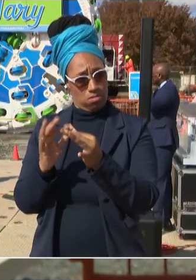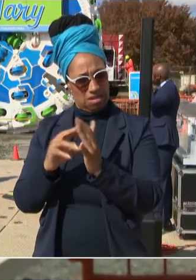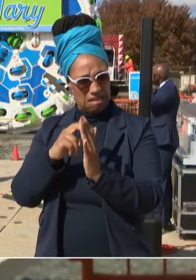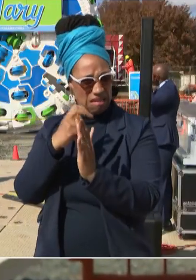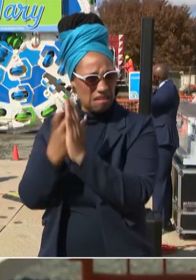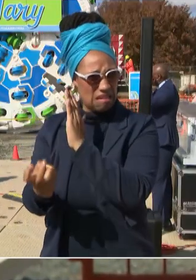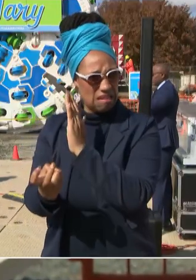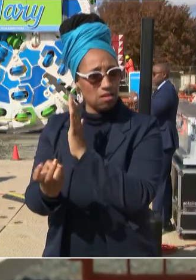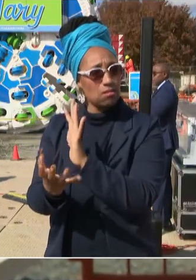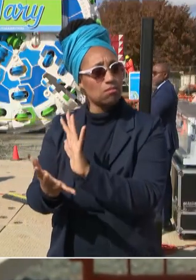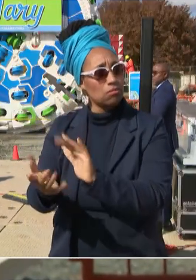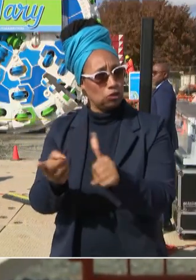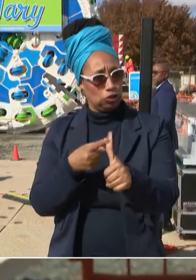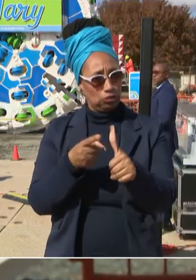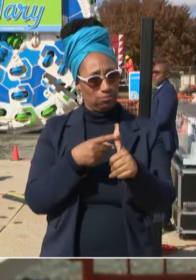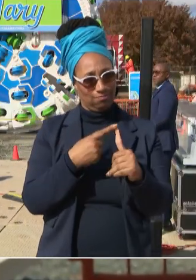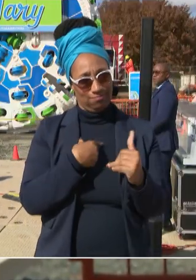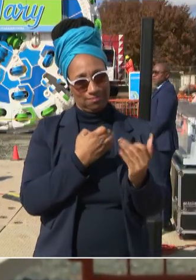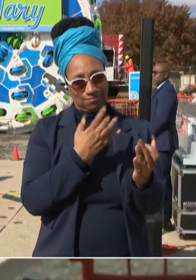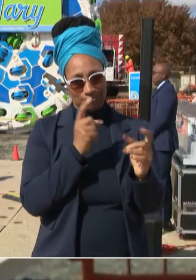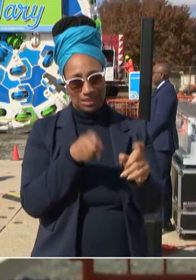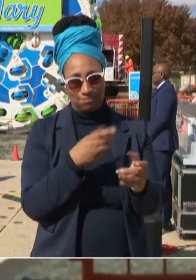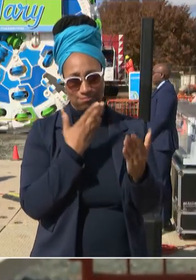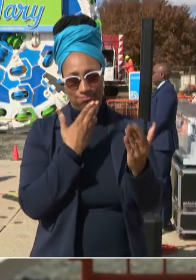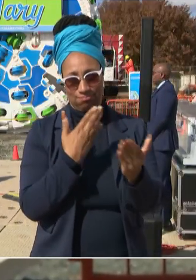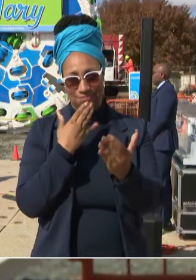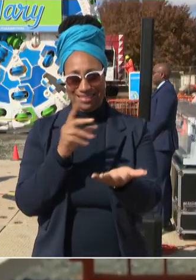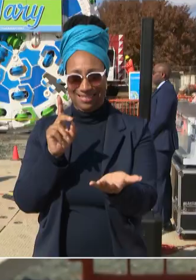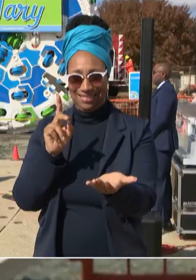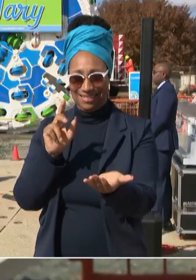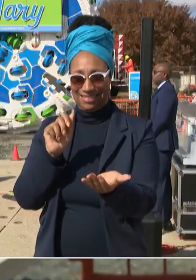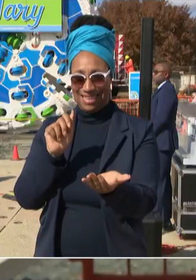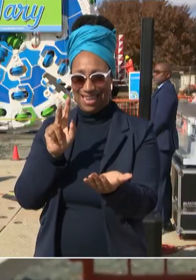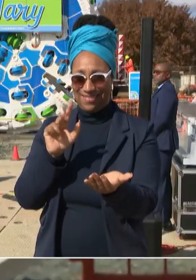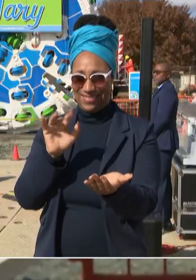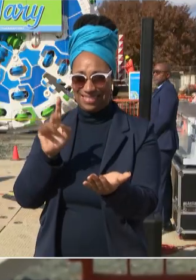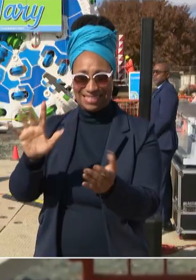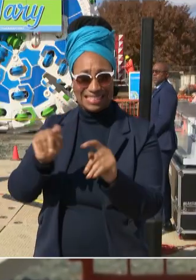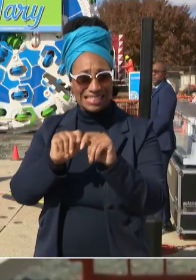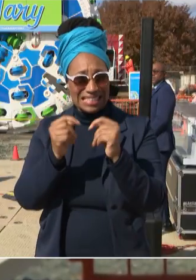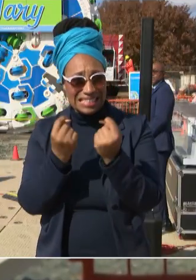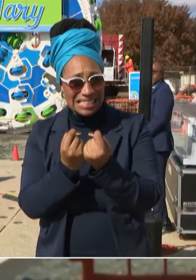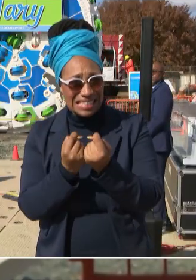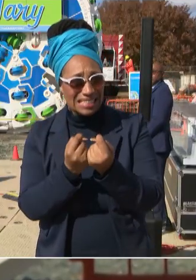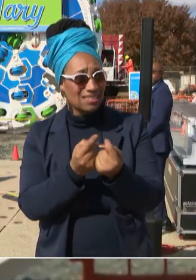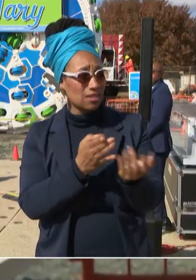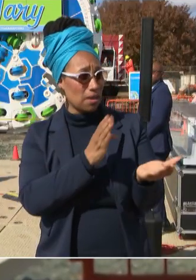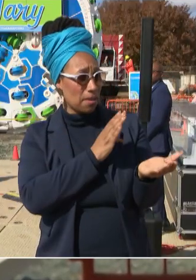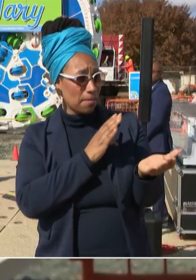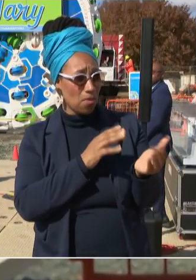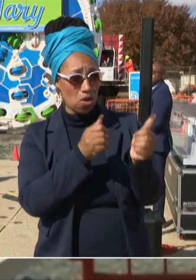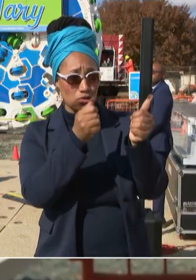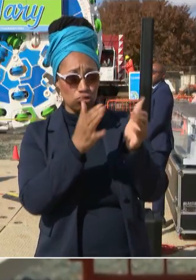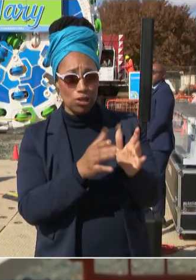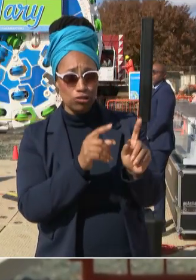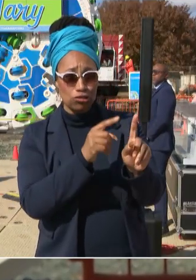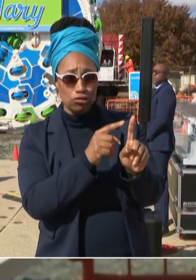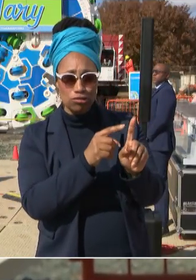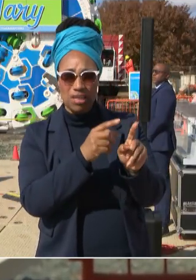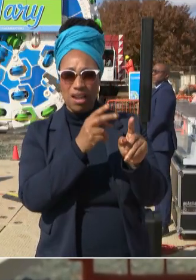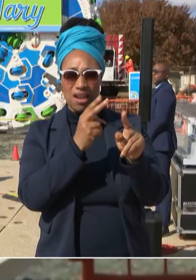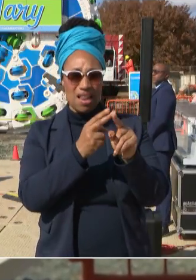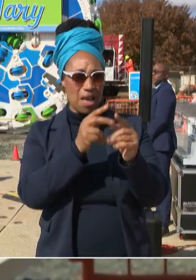again thank you and your team. I want to thank the board of directors who have been mentioned, the chairman